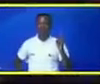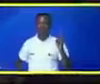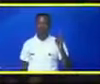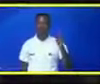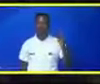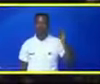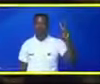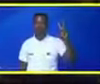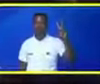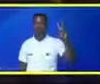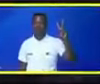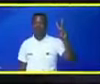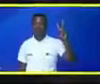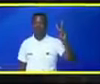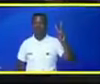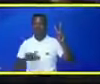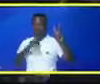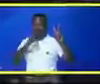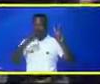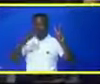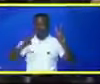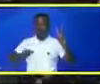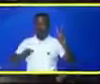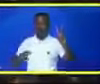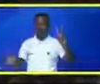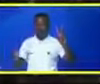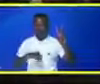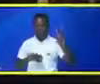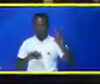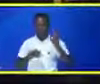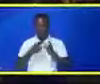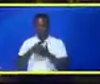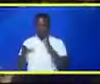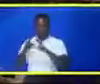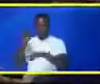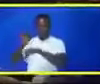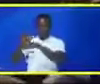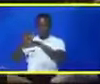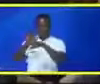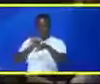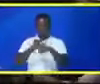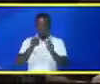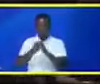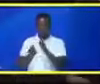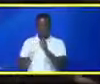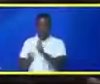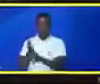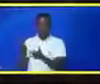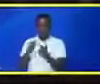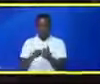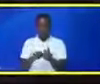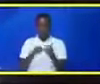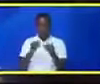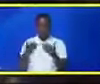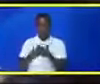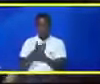Two. Don't sit back when the Spirit of the Lord is convicting you. This is a new